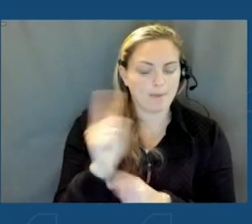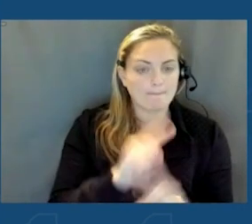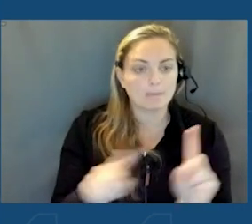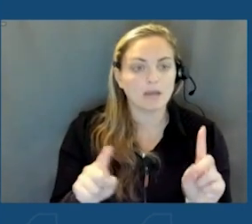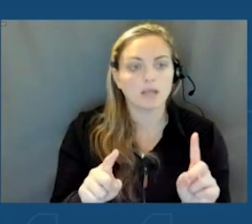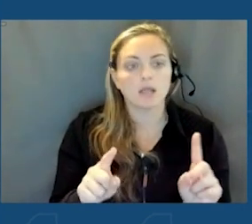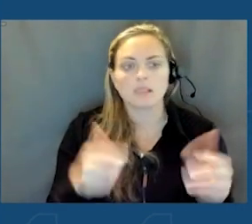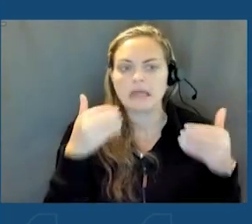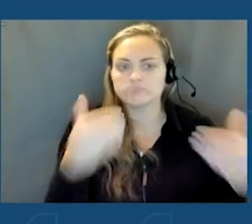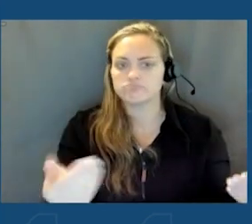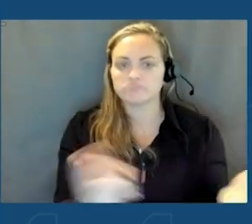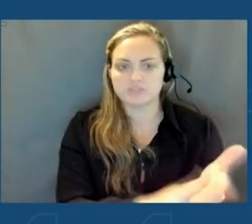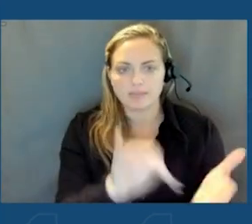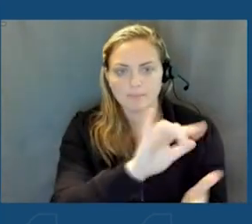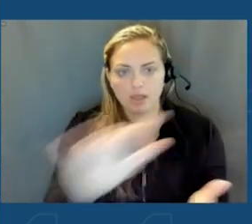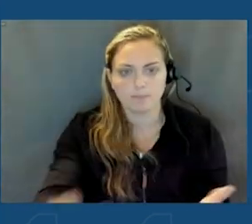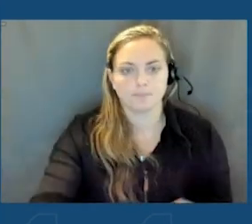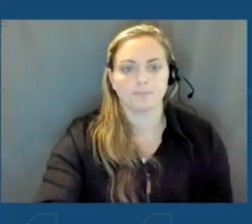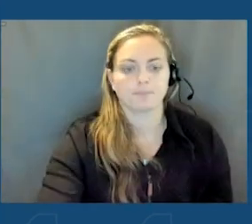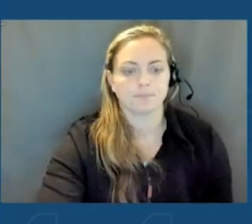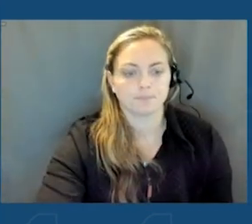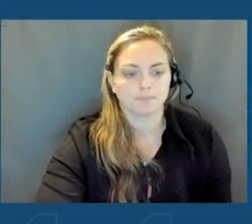get the bill signed.